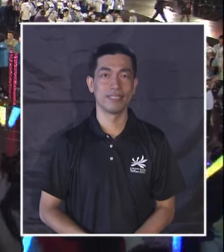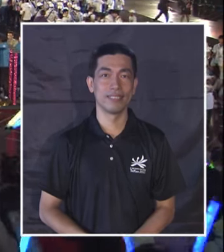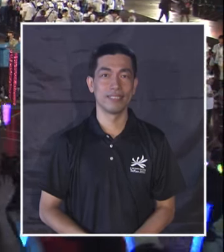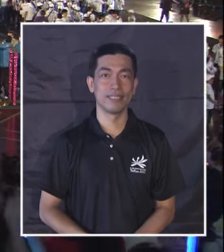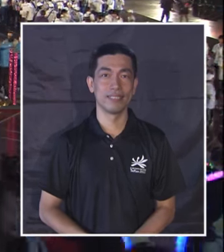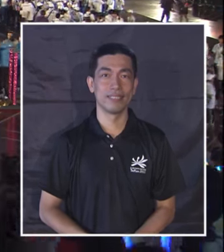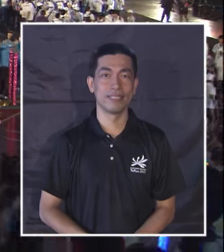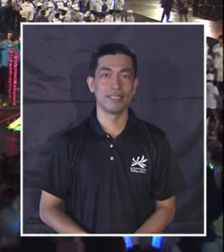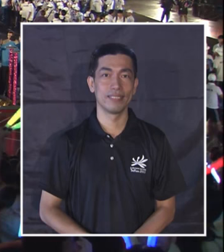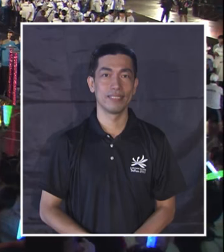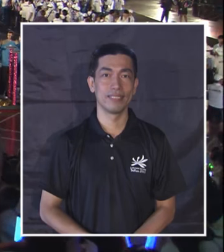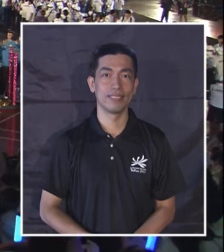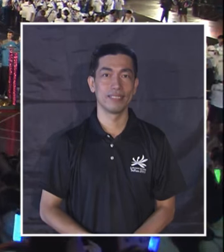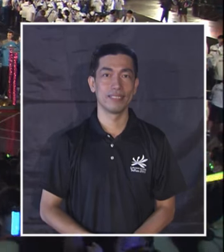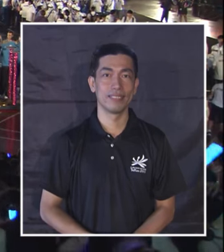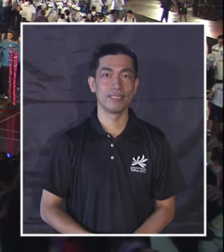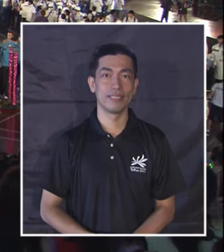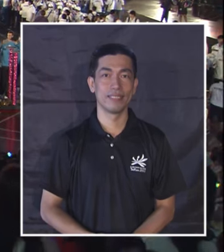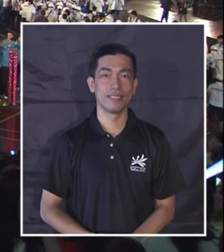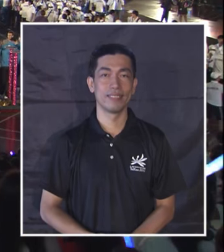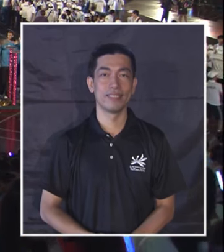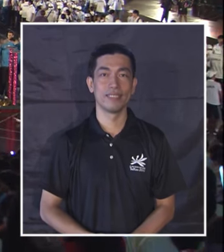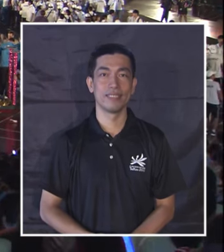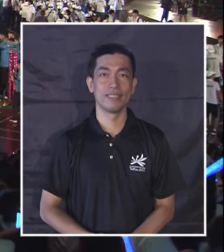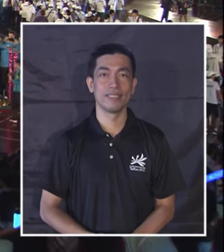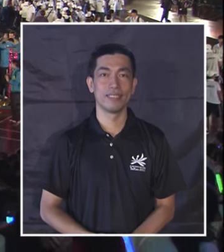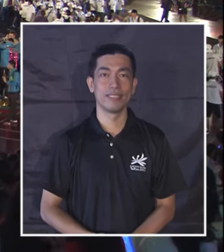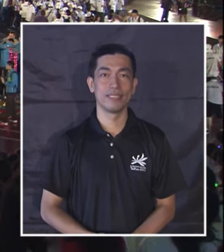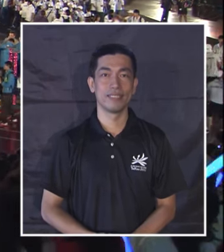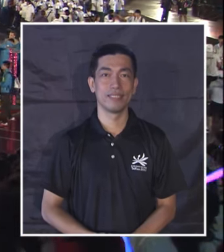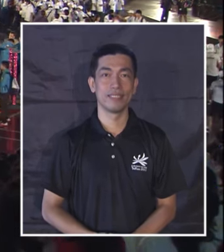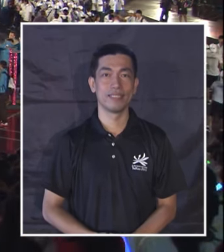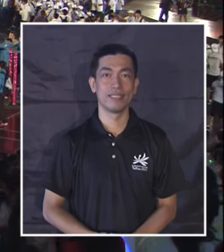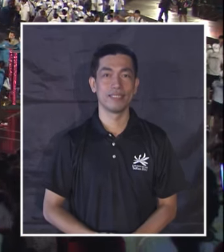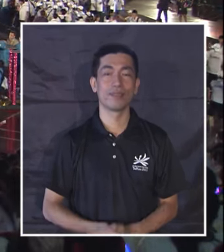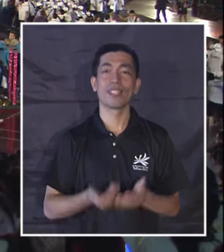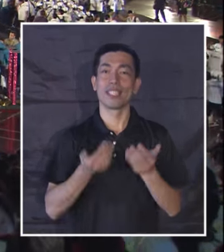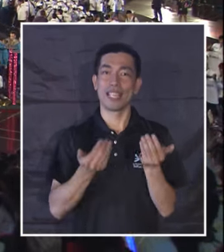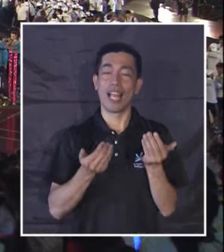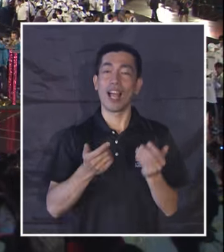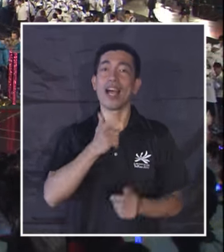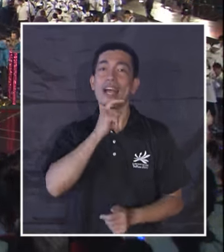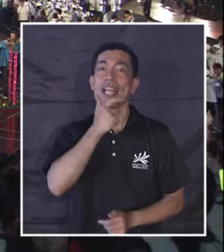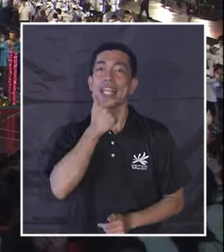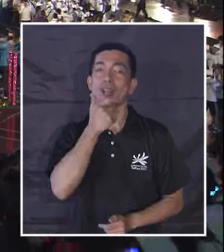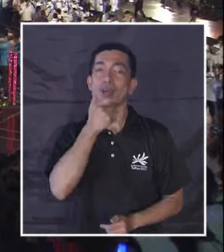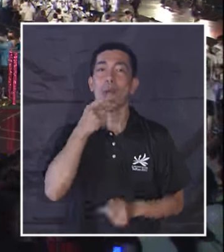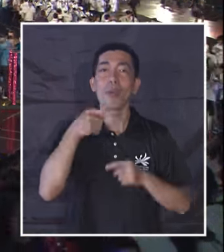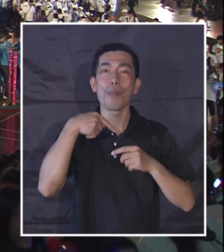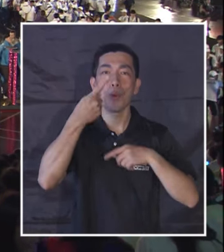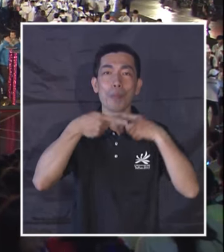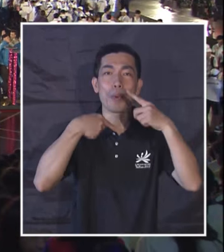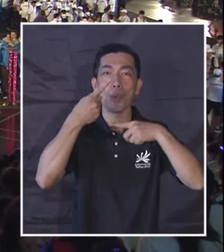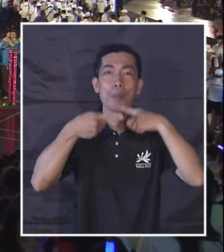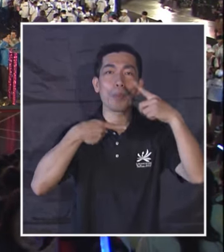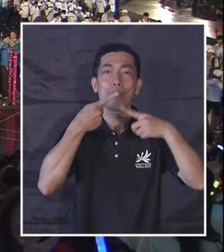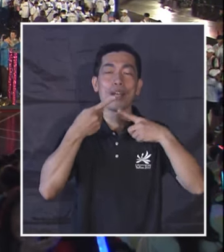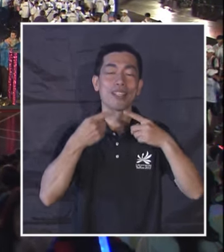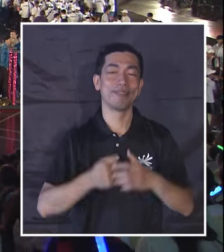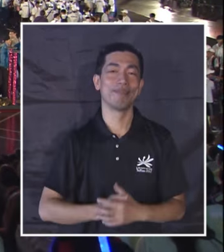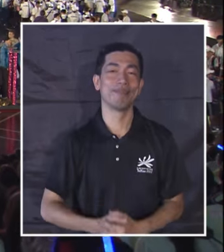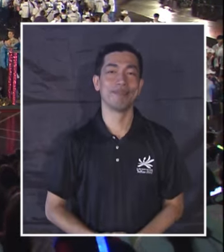Deaf Sports Confederation, representatives of all countries, Mr. Wu, the Minister